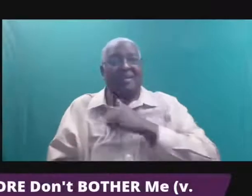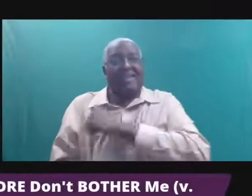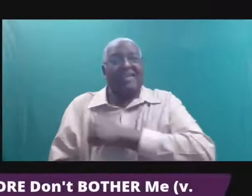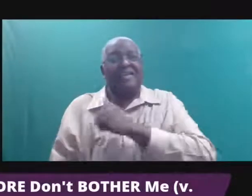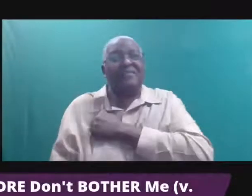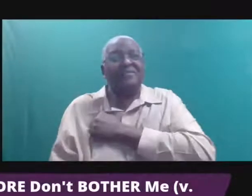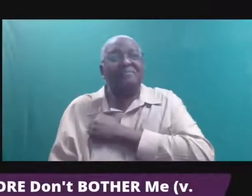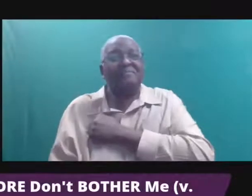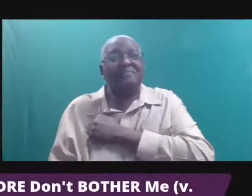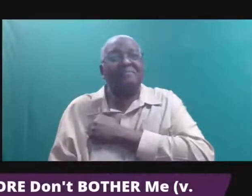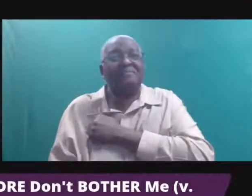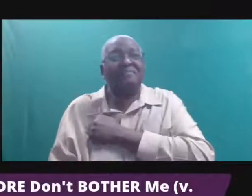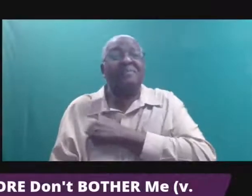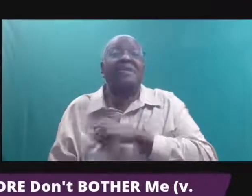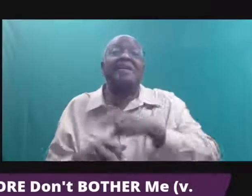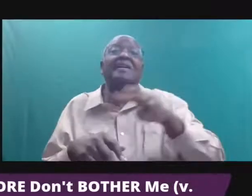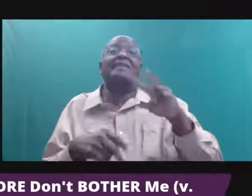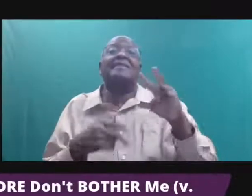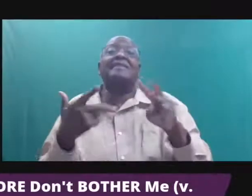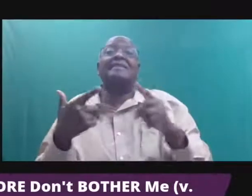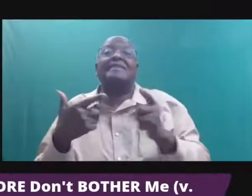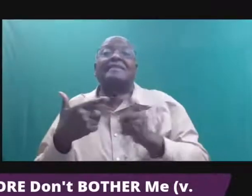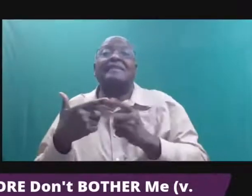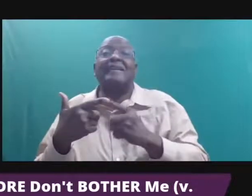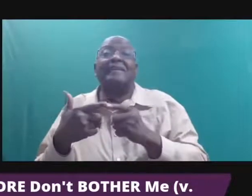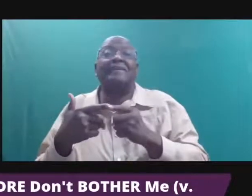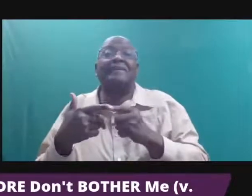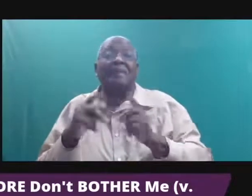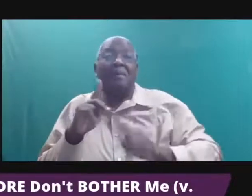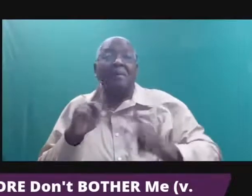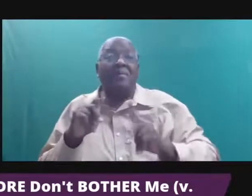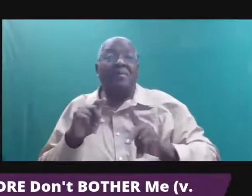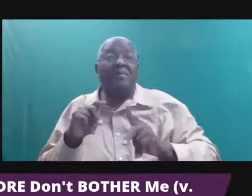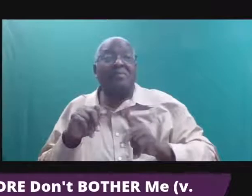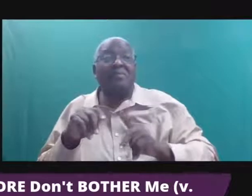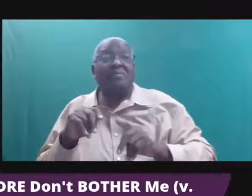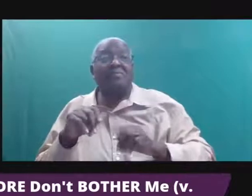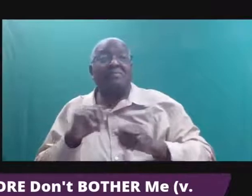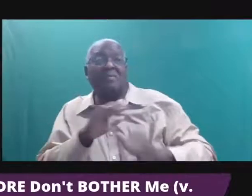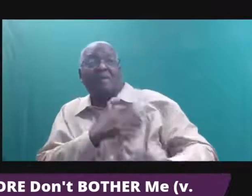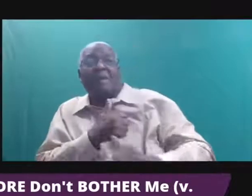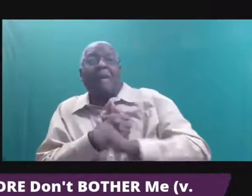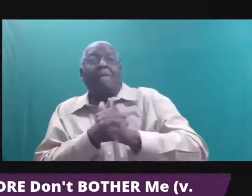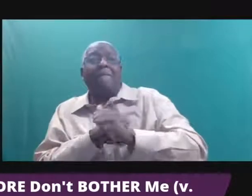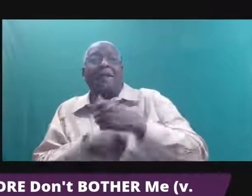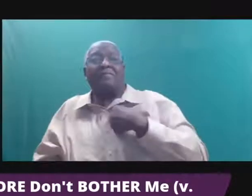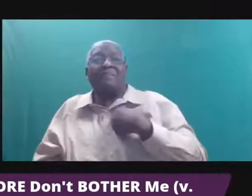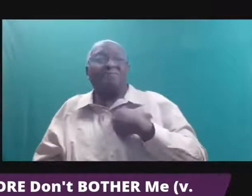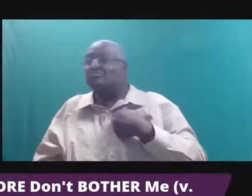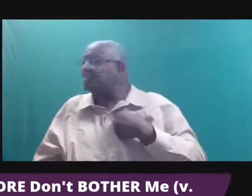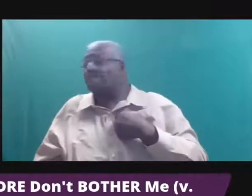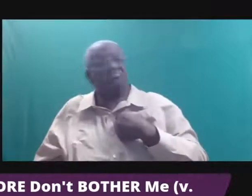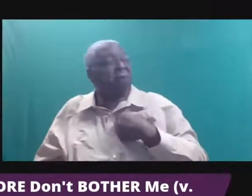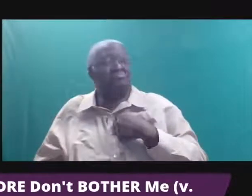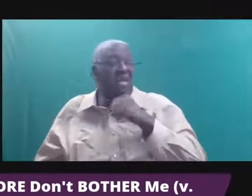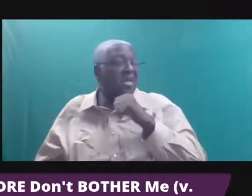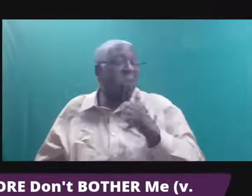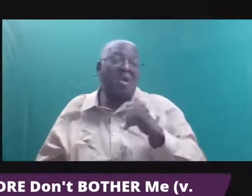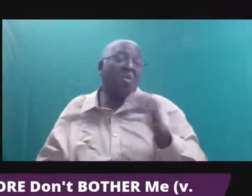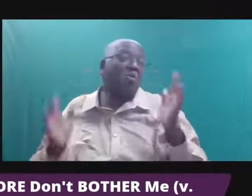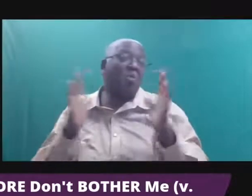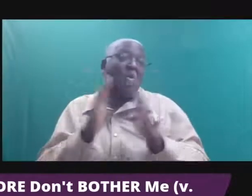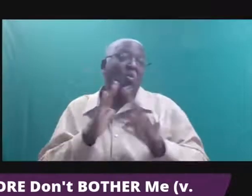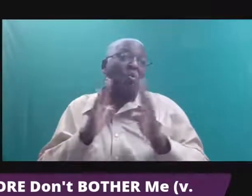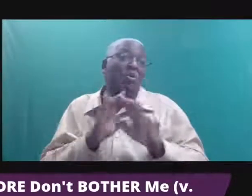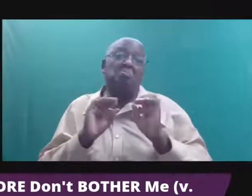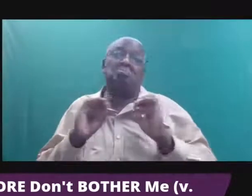thing. Those who bothered me before don't bother me. Oh, God. Look at what the text says. It's